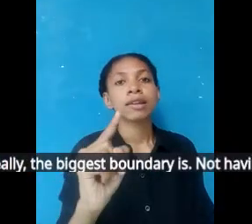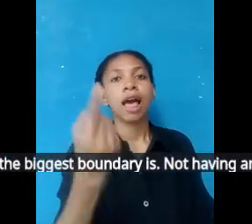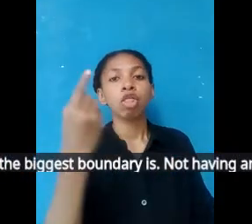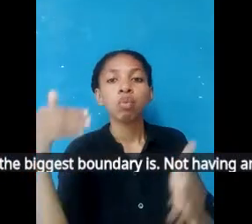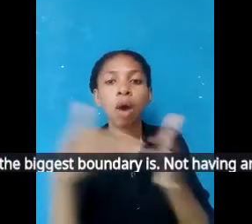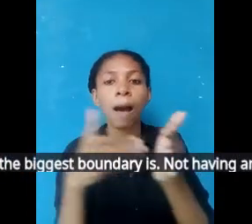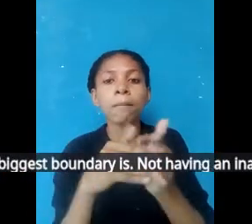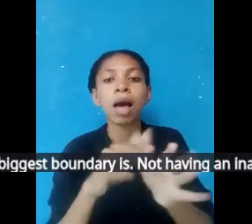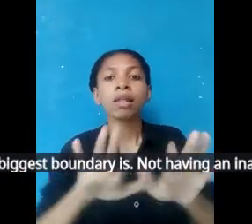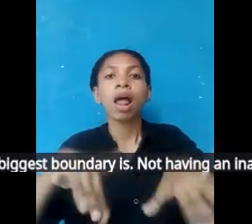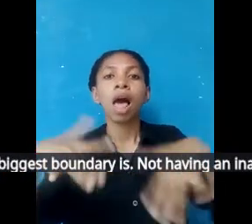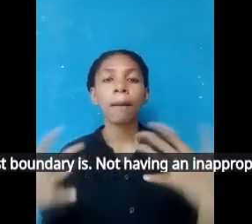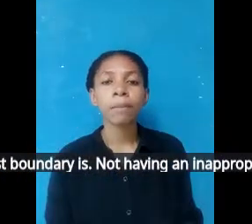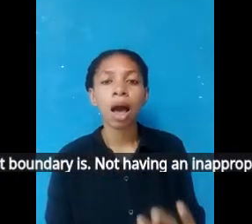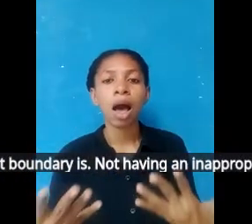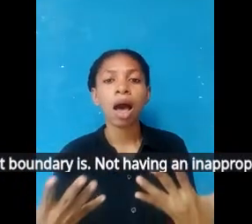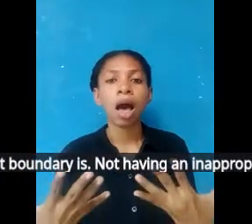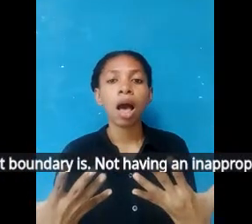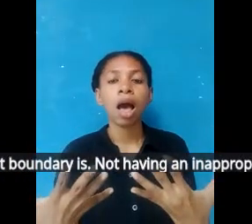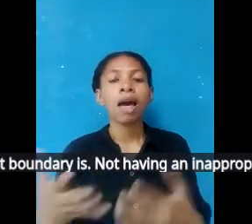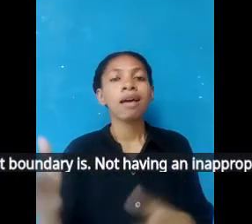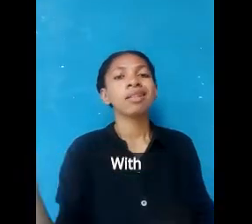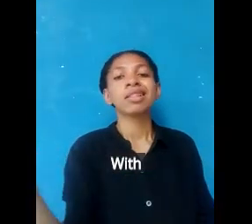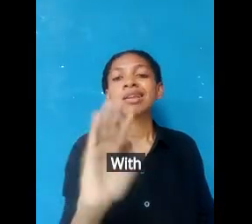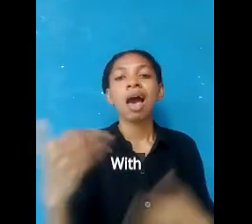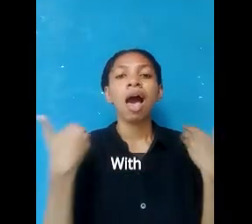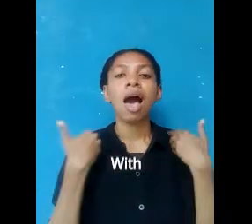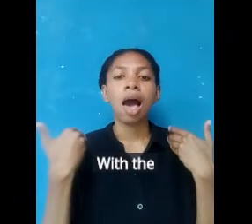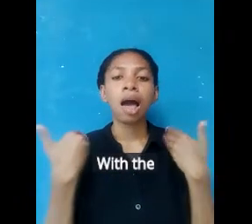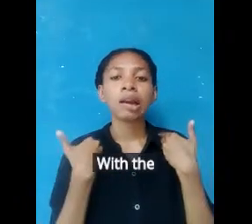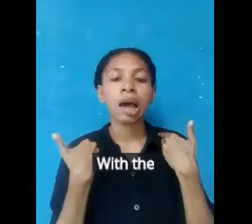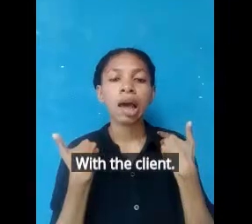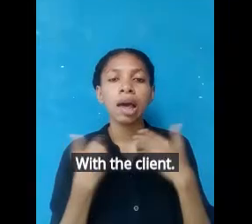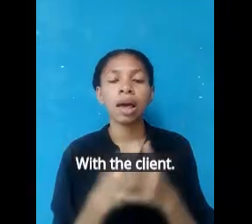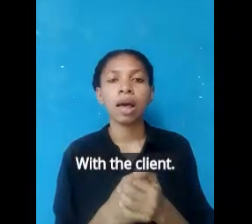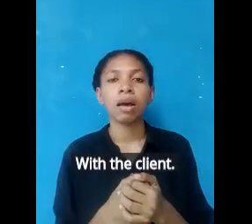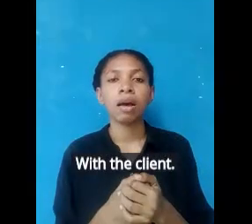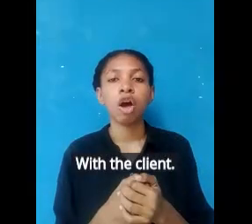inappropriate relationship with the client.